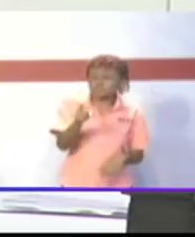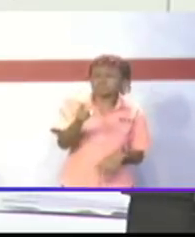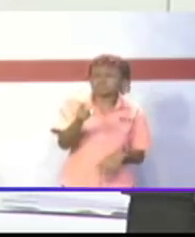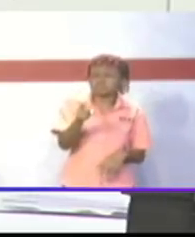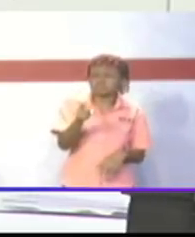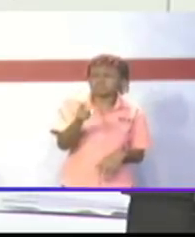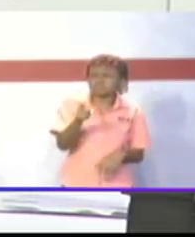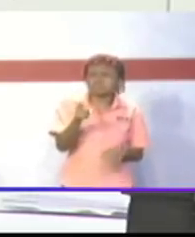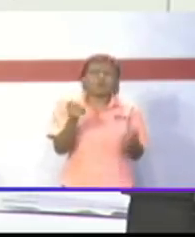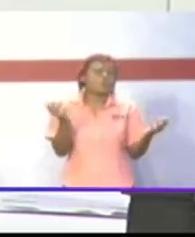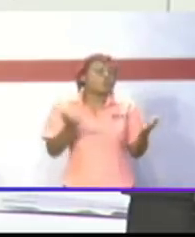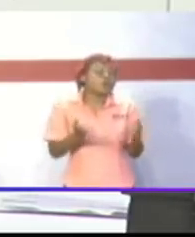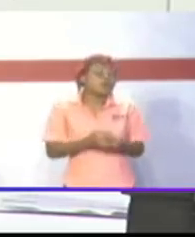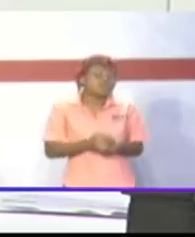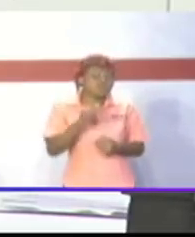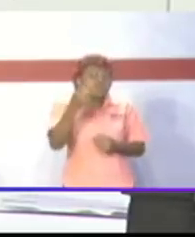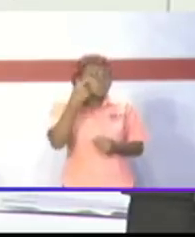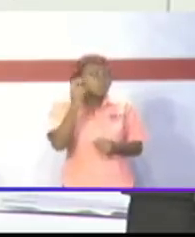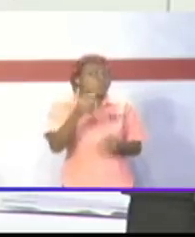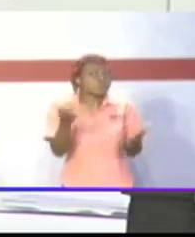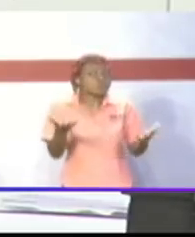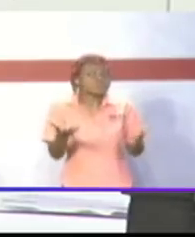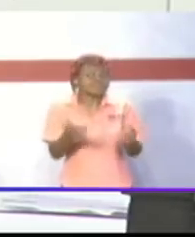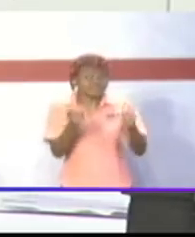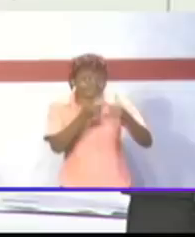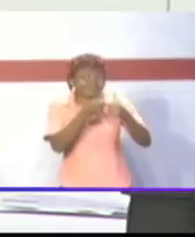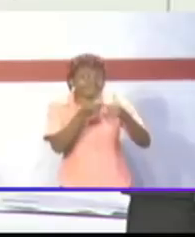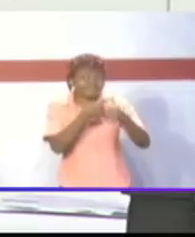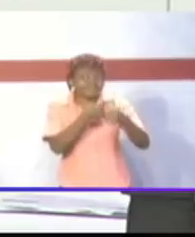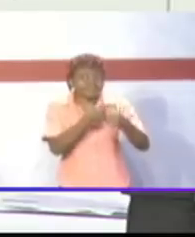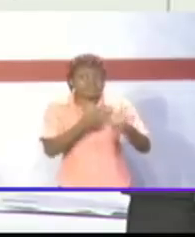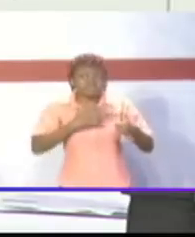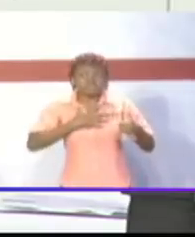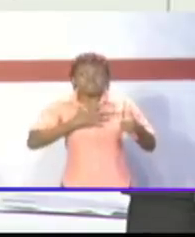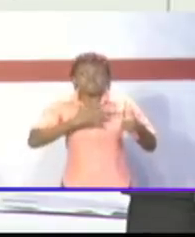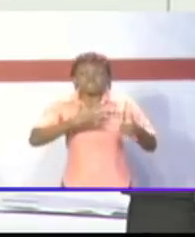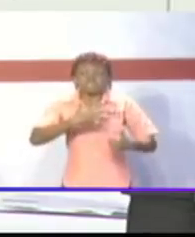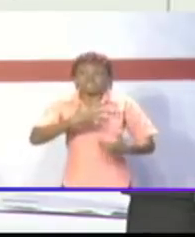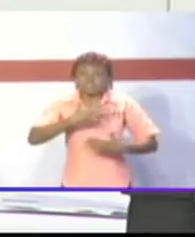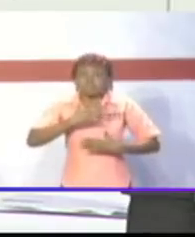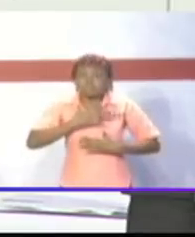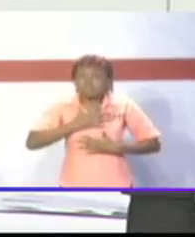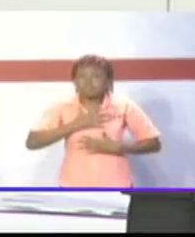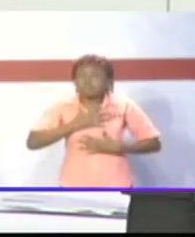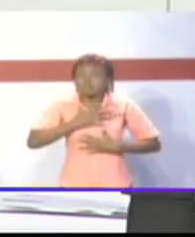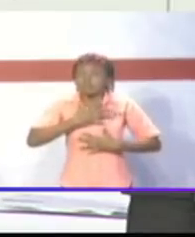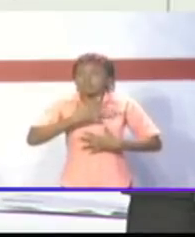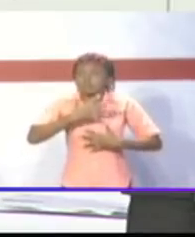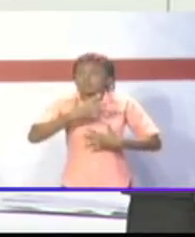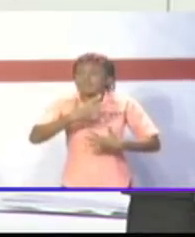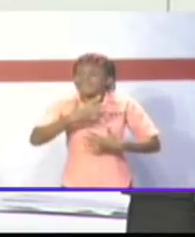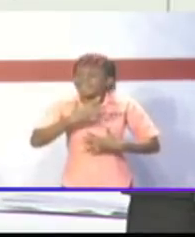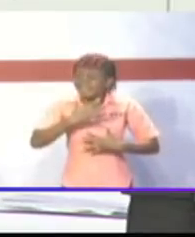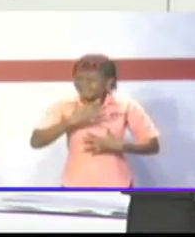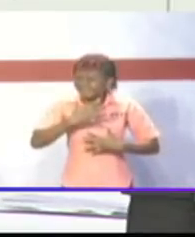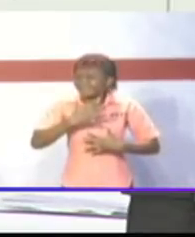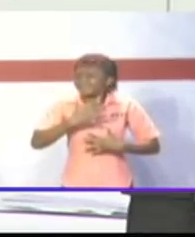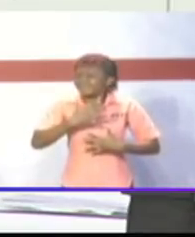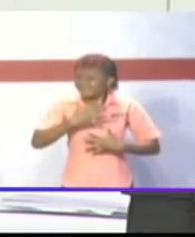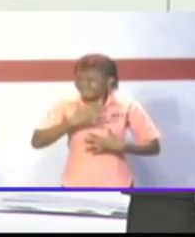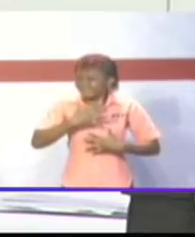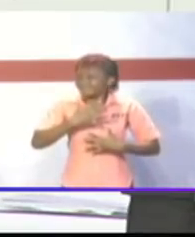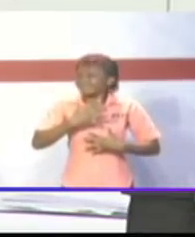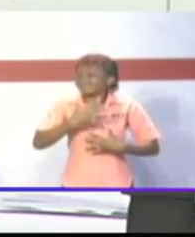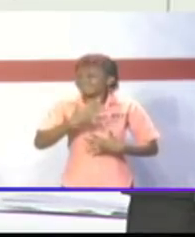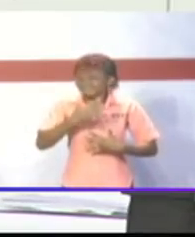one, an increase in the respiratory rate. So someone and a patient would tend to be breathing much